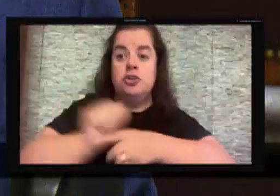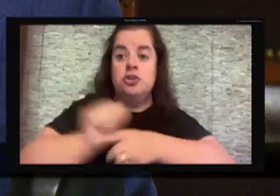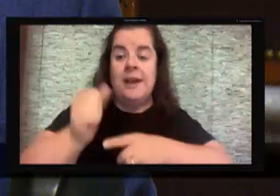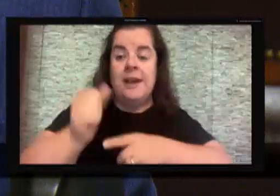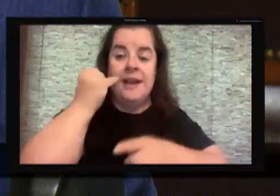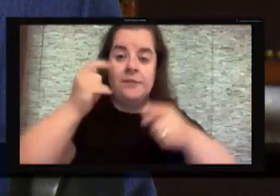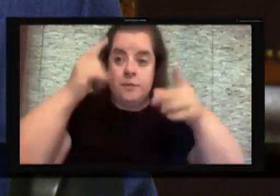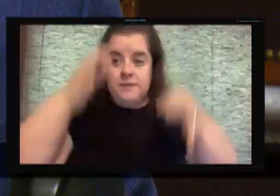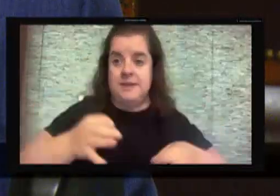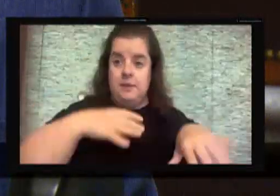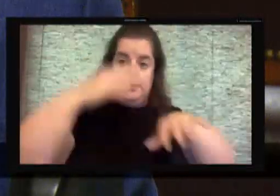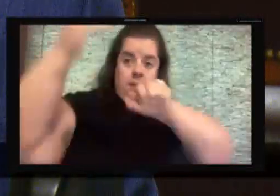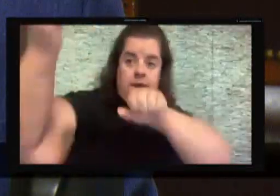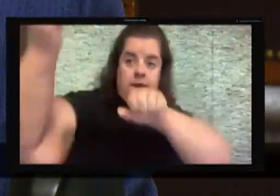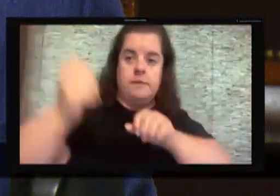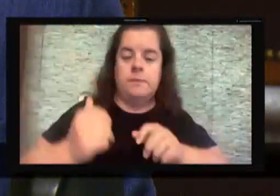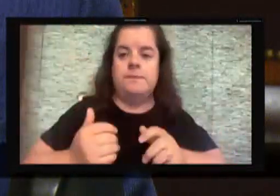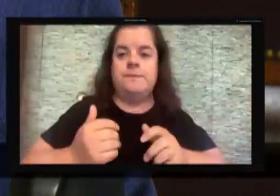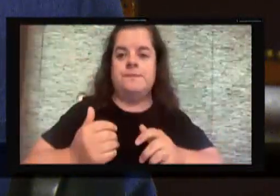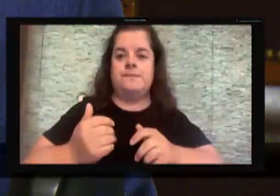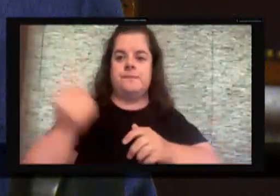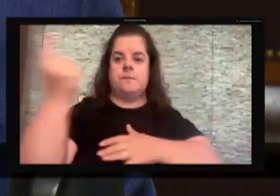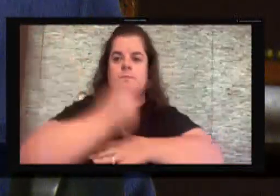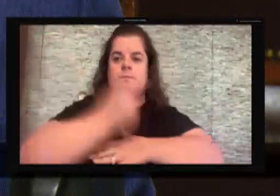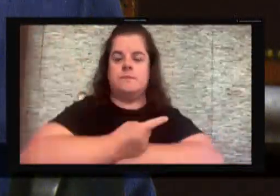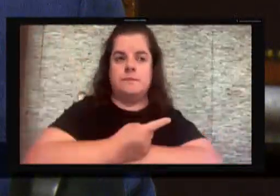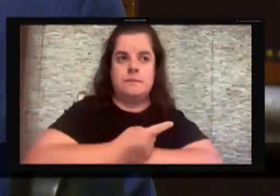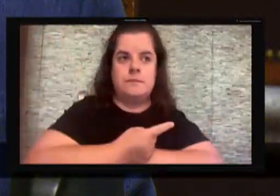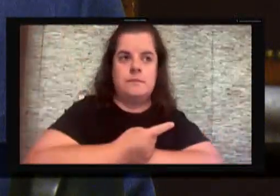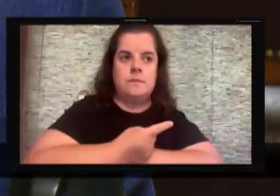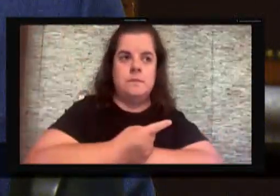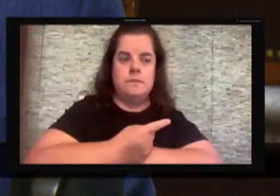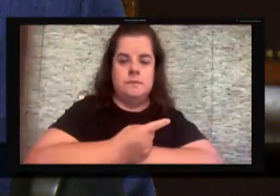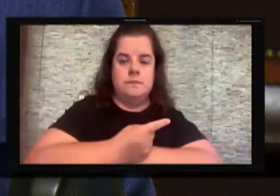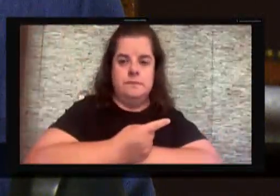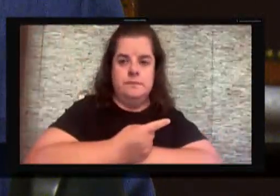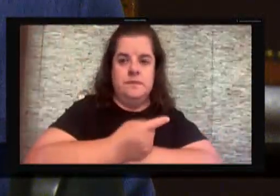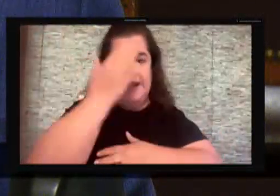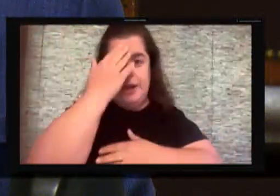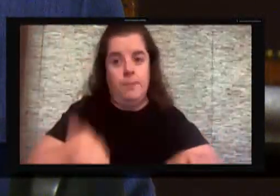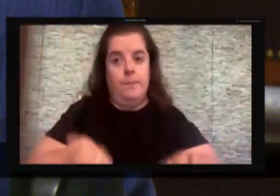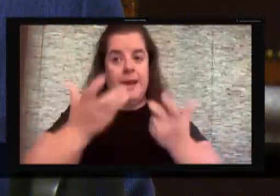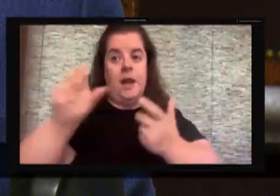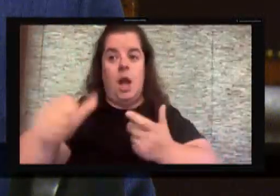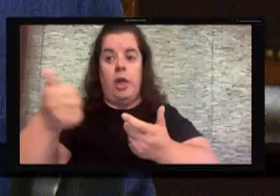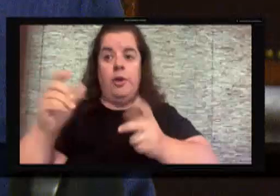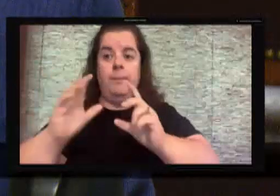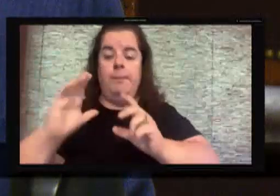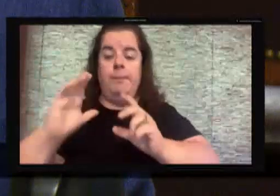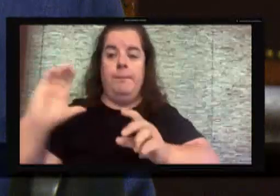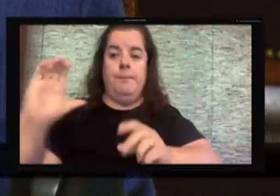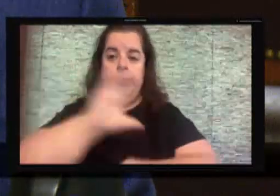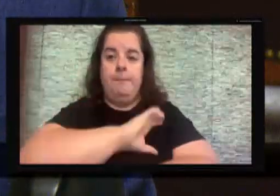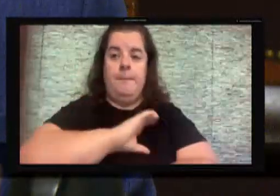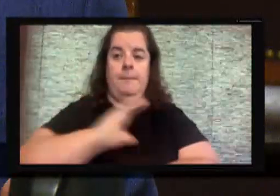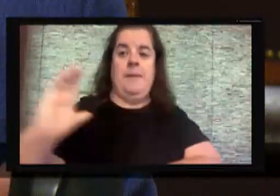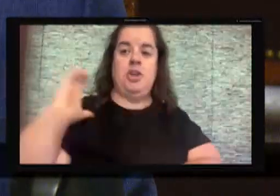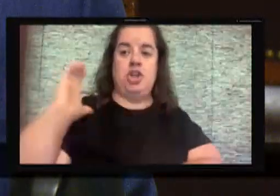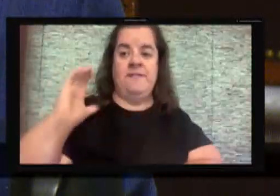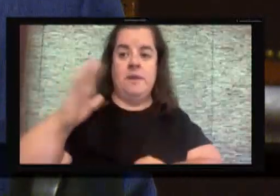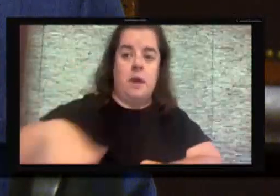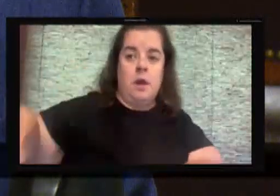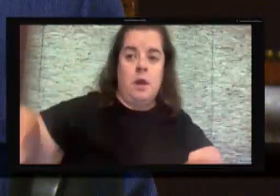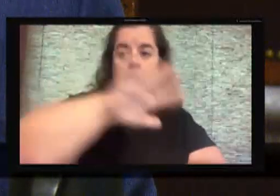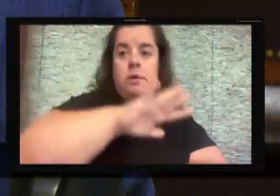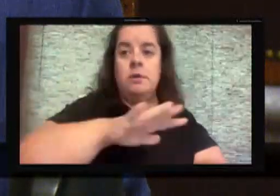this department someday. You know, I know many of the other police chiefs in the surrounding areas, and they cherry pick